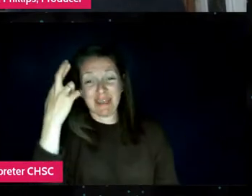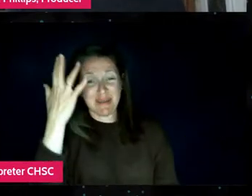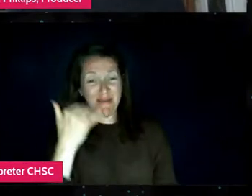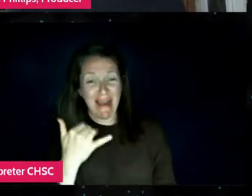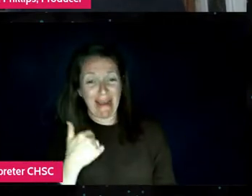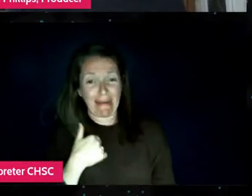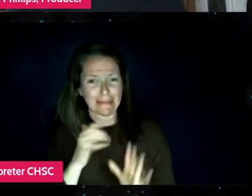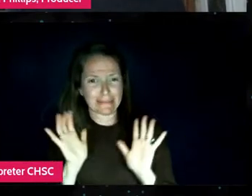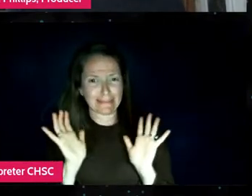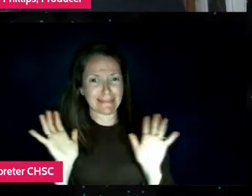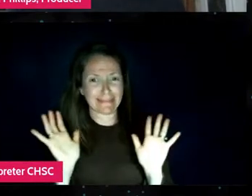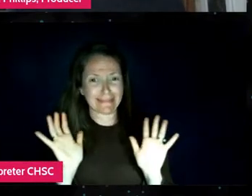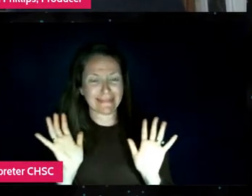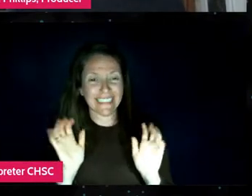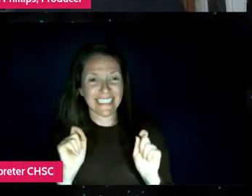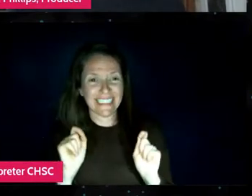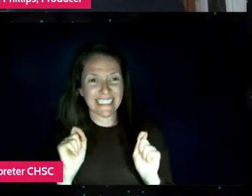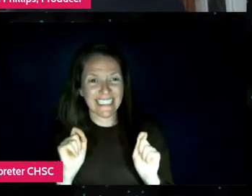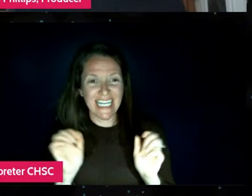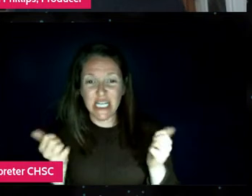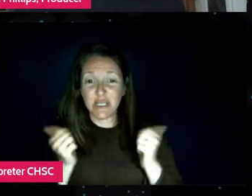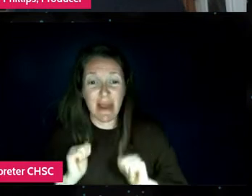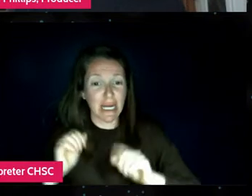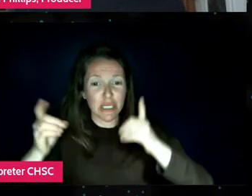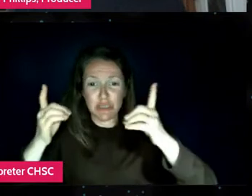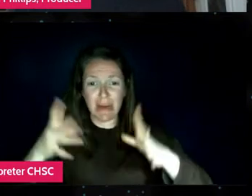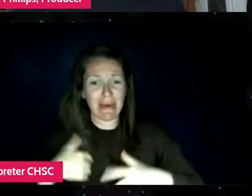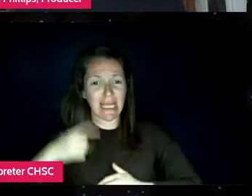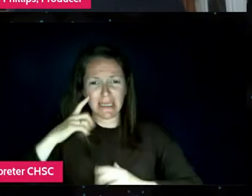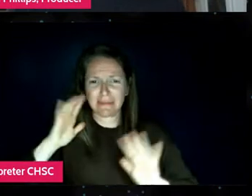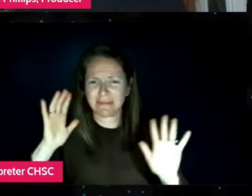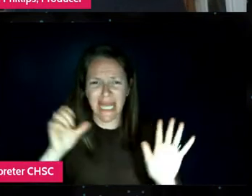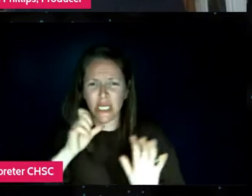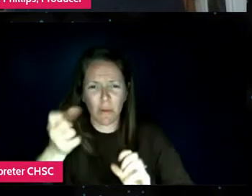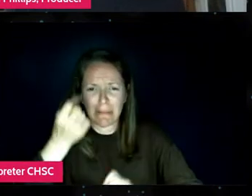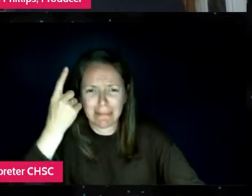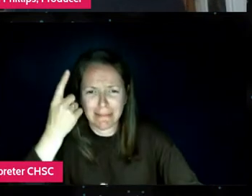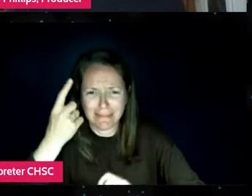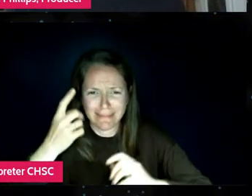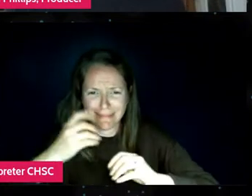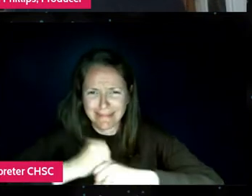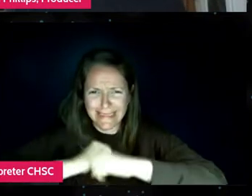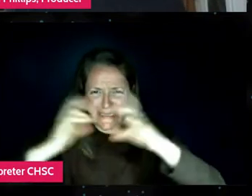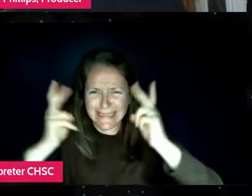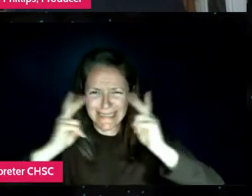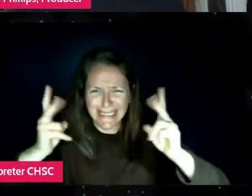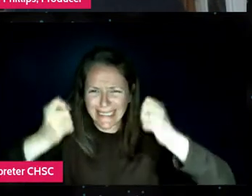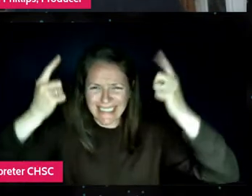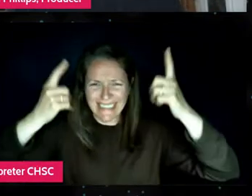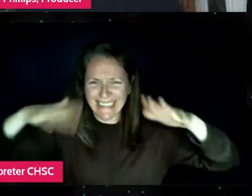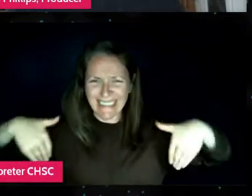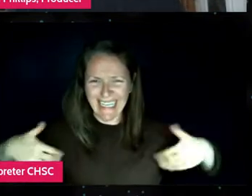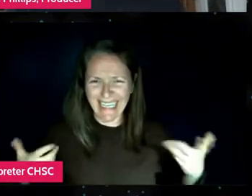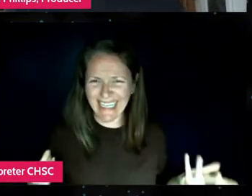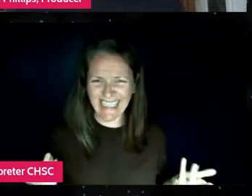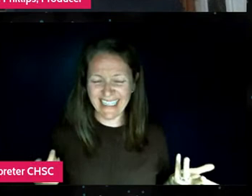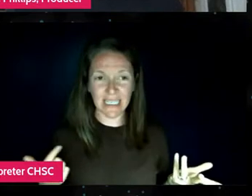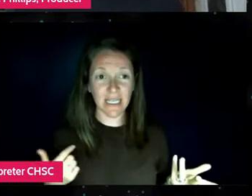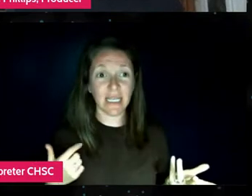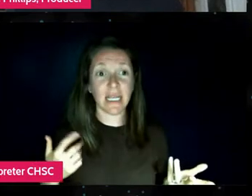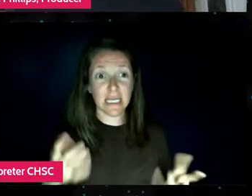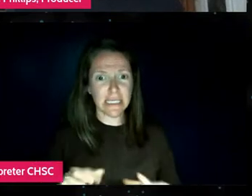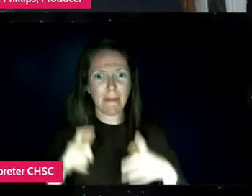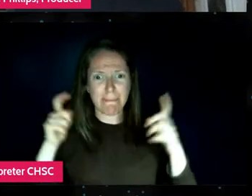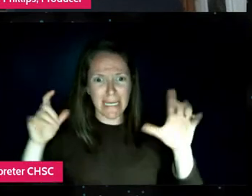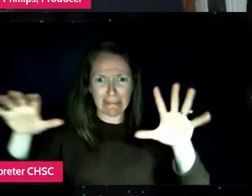didn't like go like to try to direct anything. I was like, I don't see it yet. It's not, looks like it's going to be a big cluster